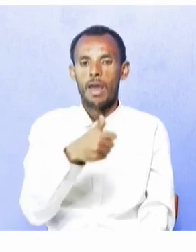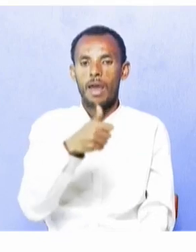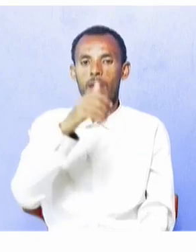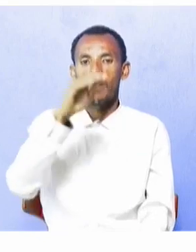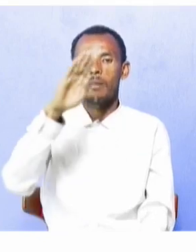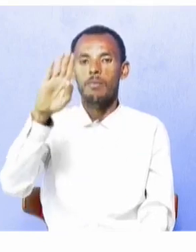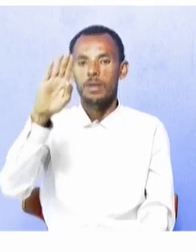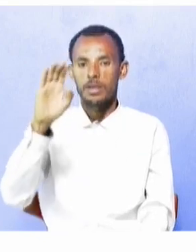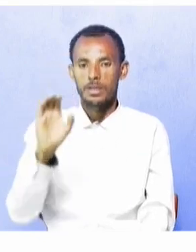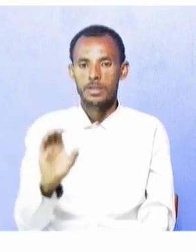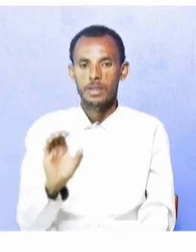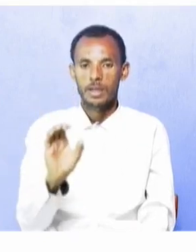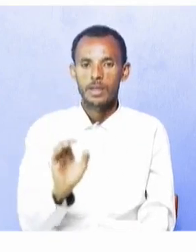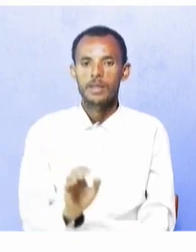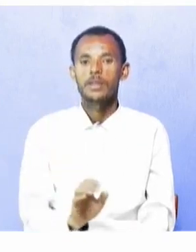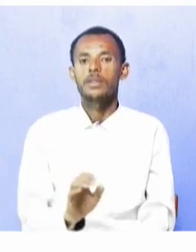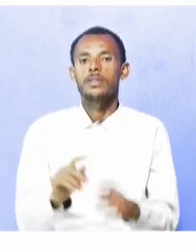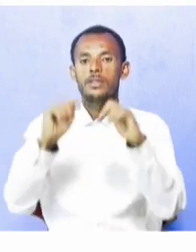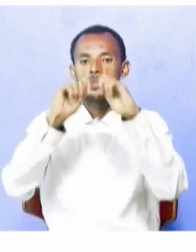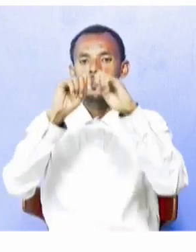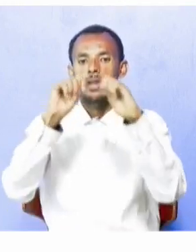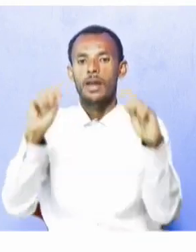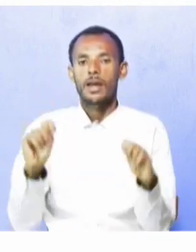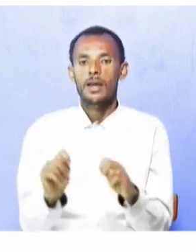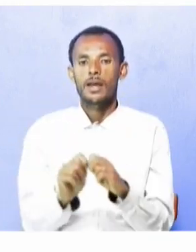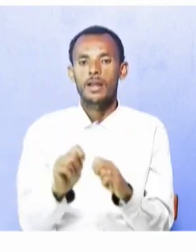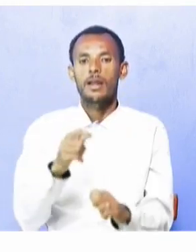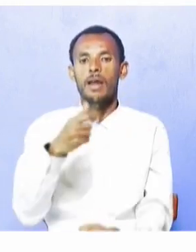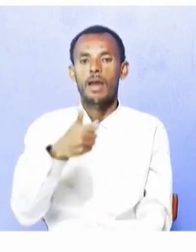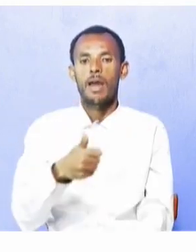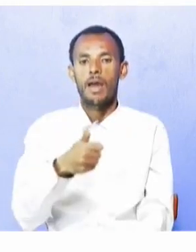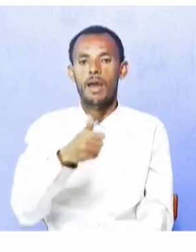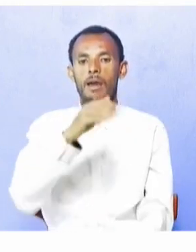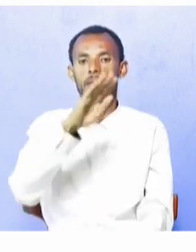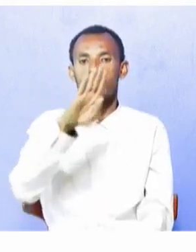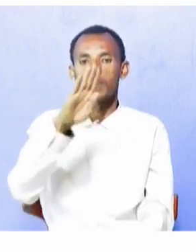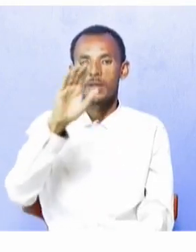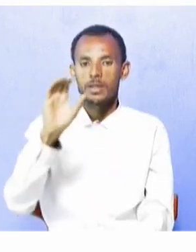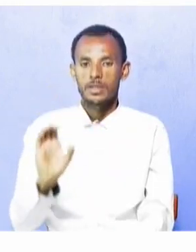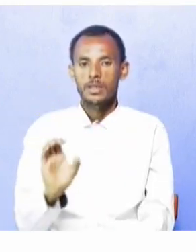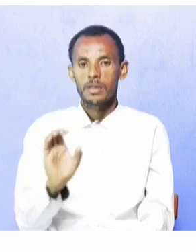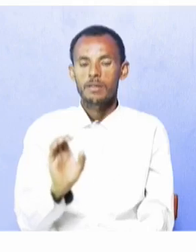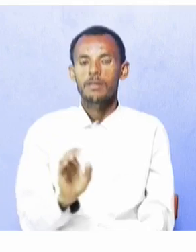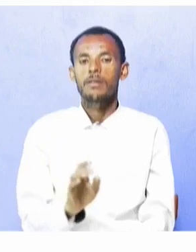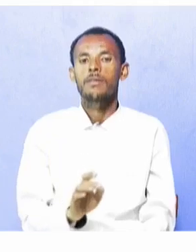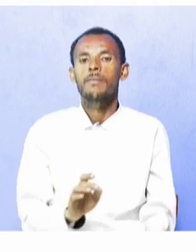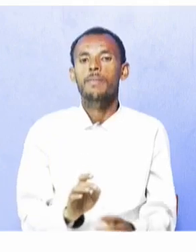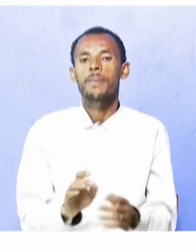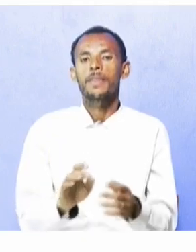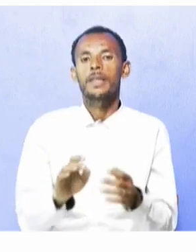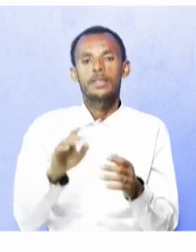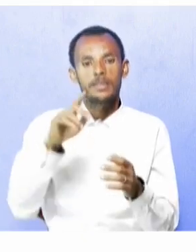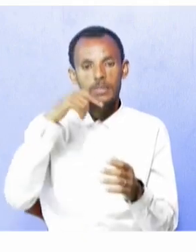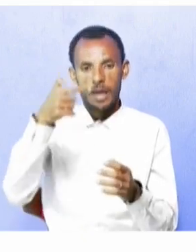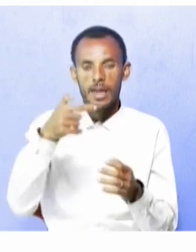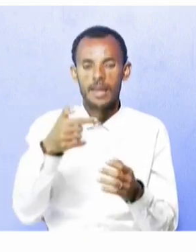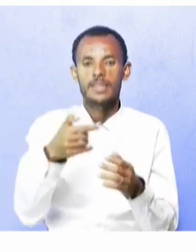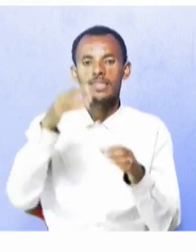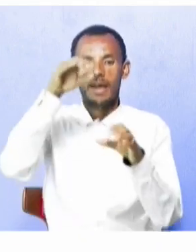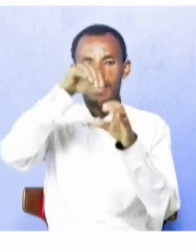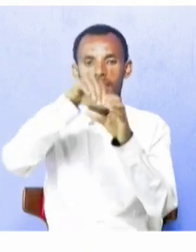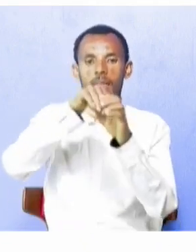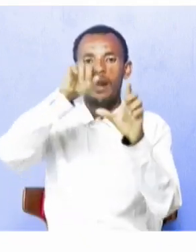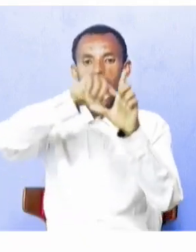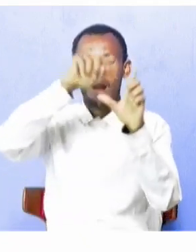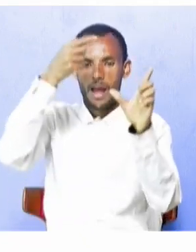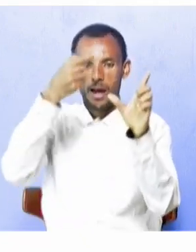ABC. The triangle is a triangle with vertices ABC. Say the interior